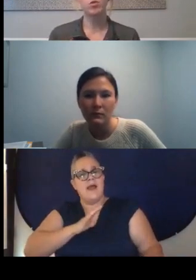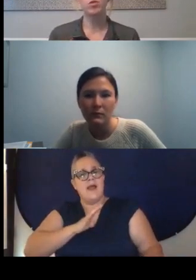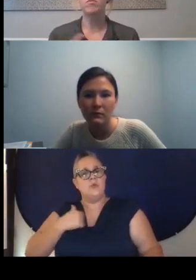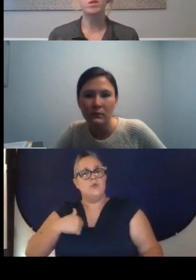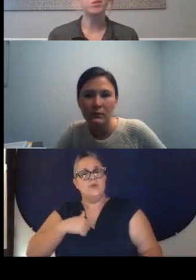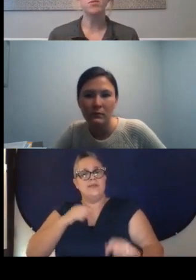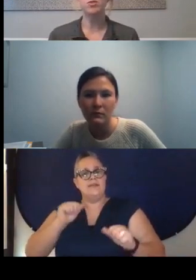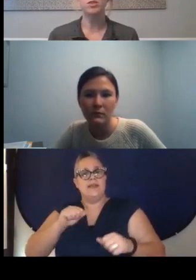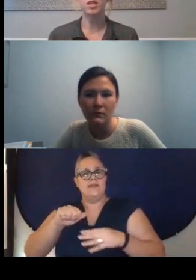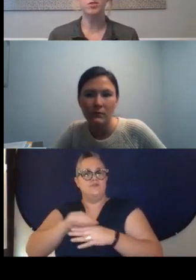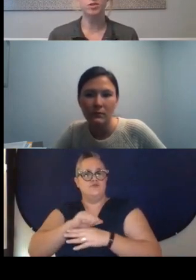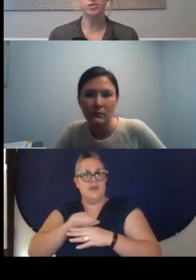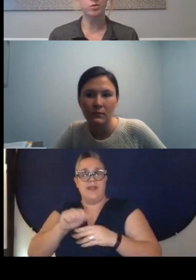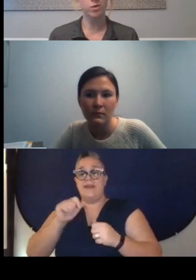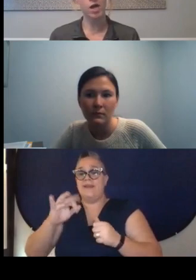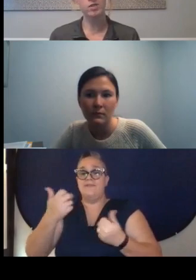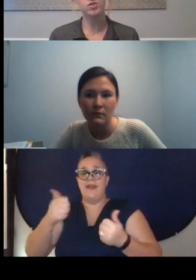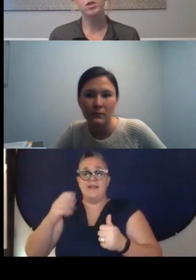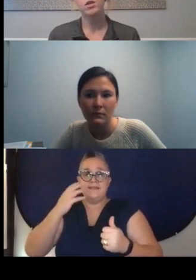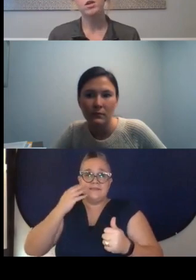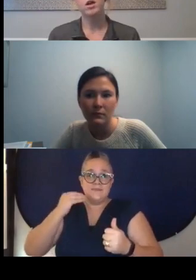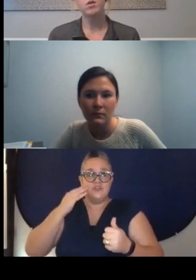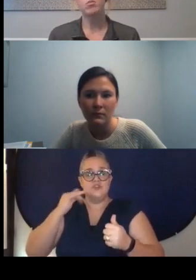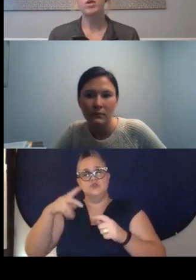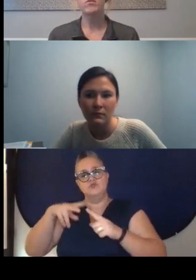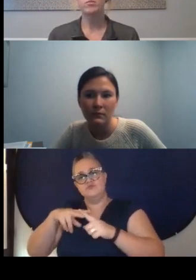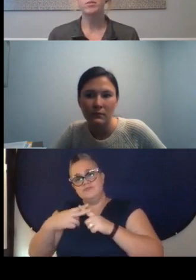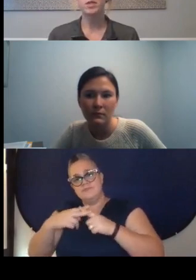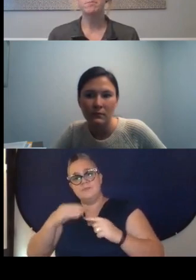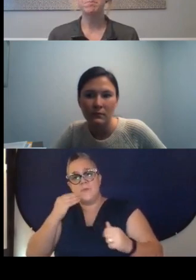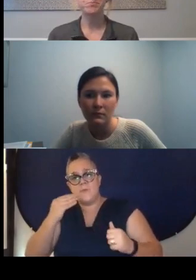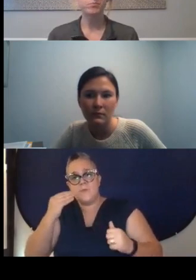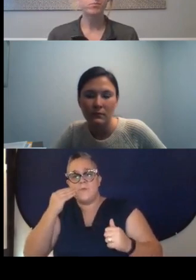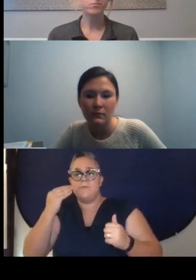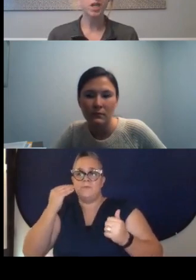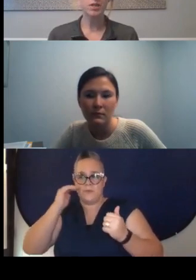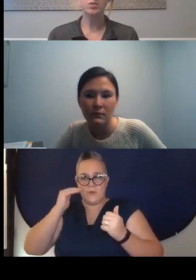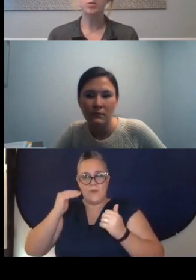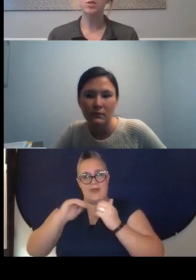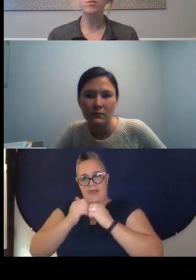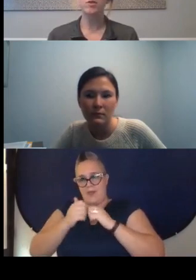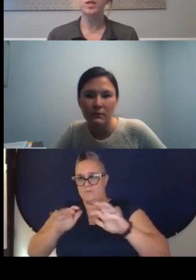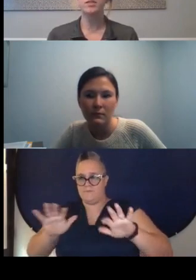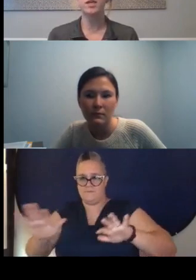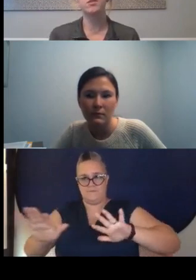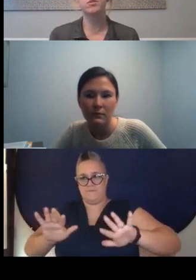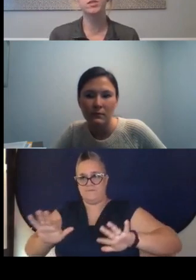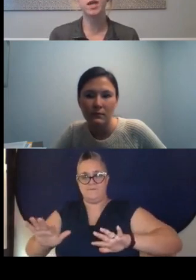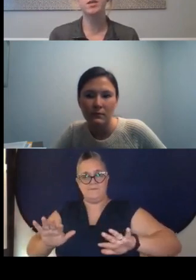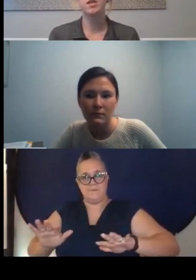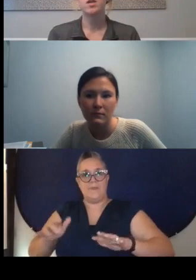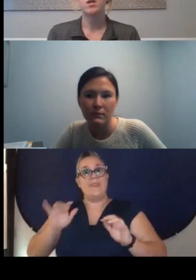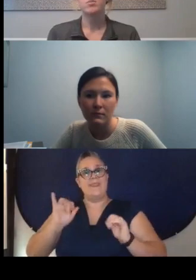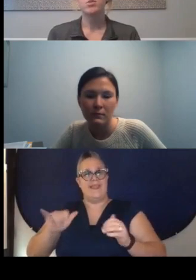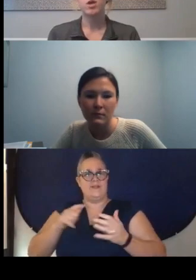from an automotive, maybe even just tinker in your garage, whatever it may be, that's what we look for on that technical side. But we